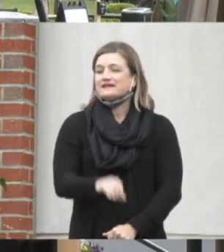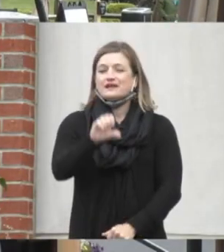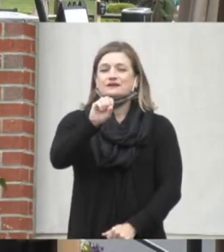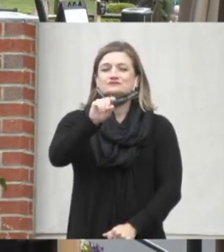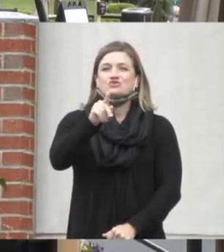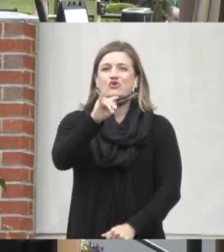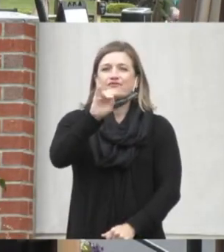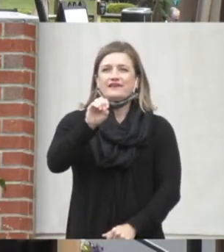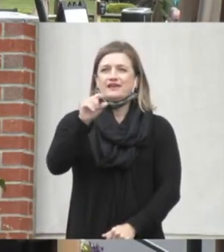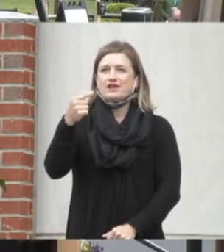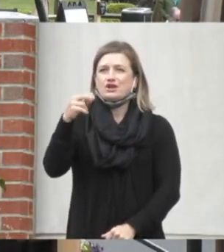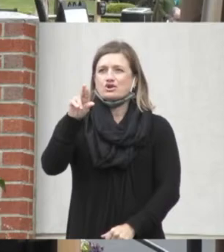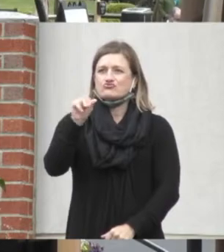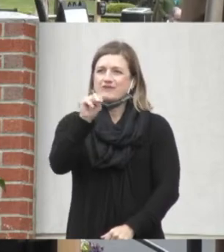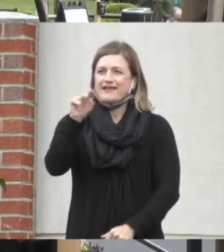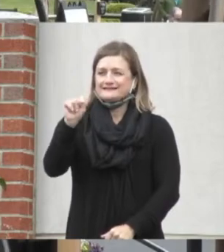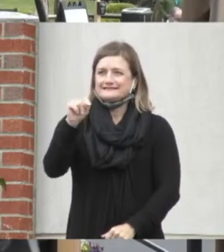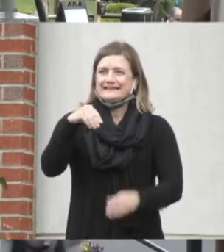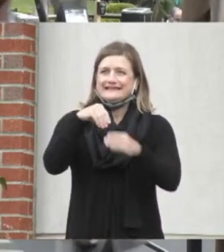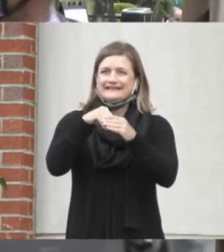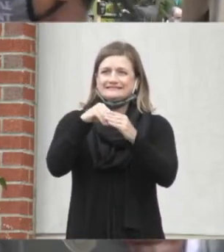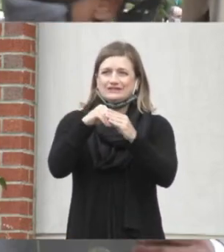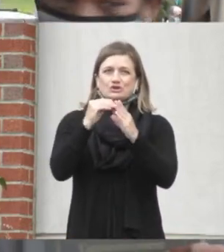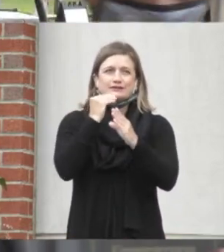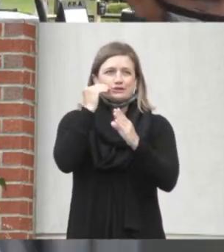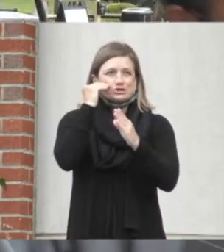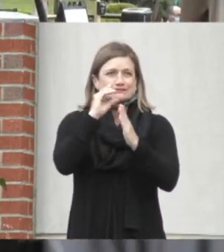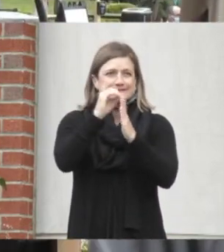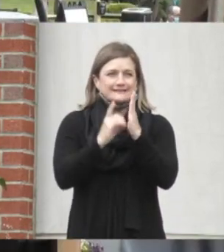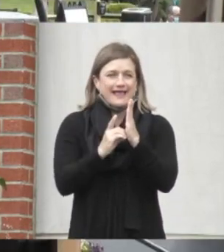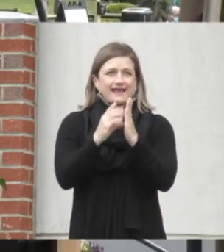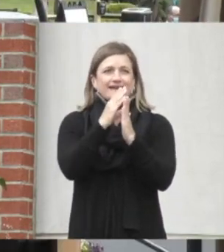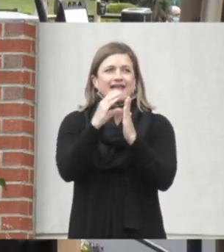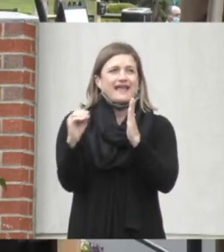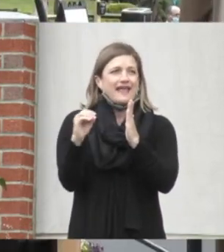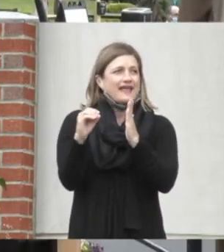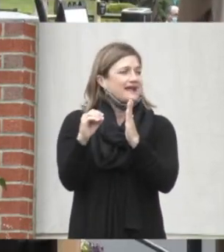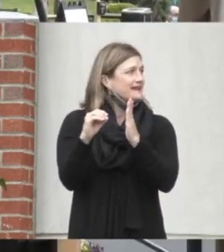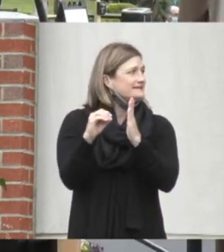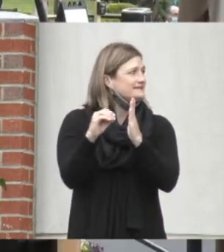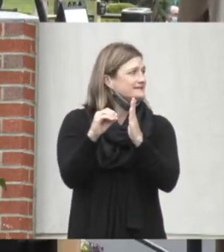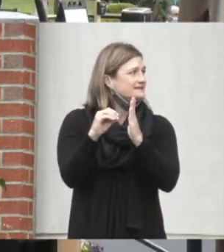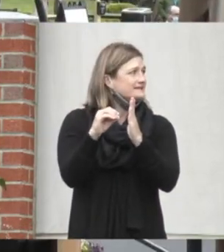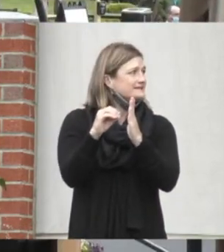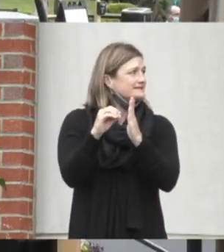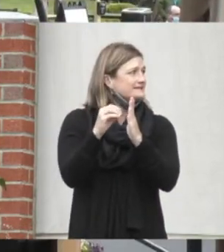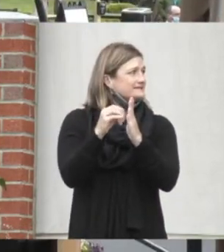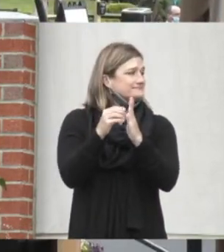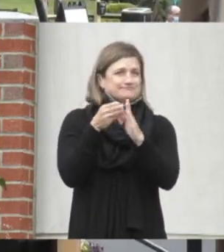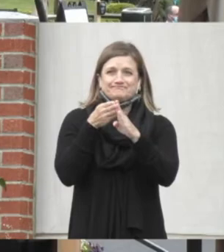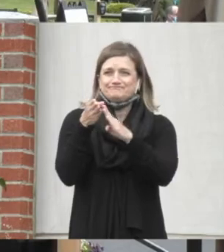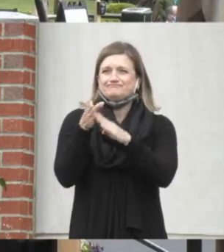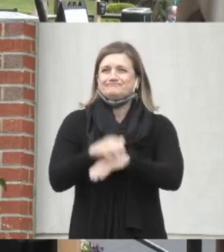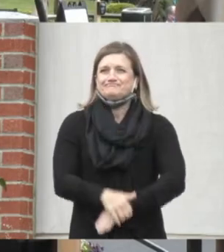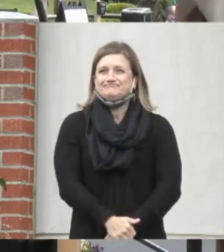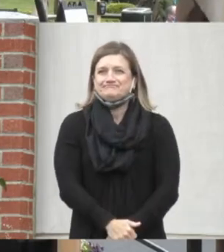Sophie Brandt, Interior Design, Residential and Interior Decoration, and Home Staging.